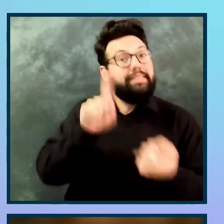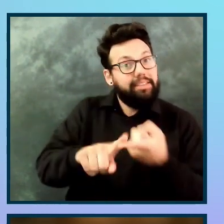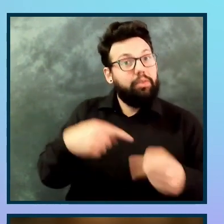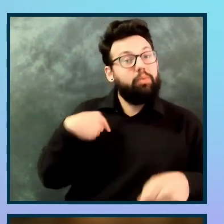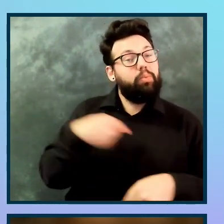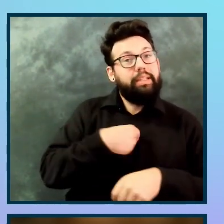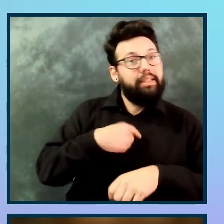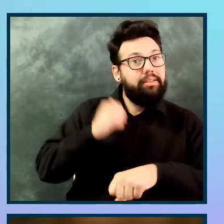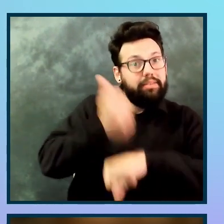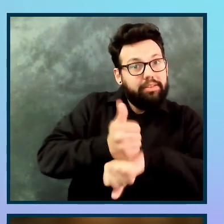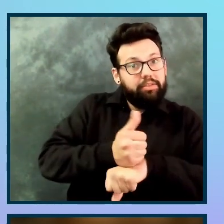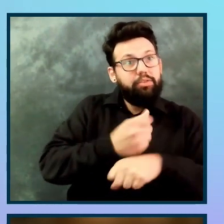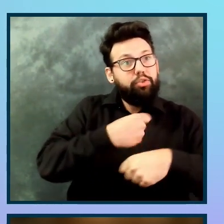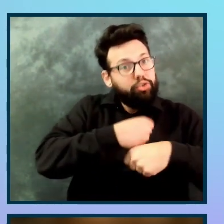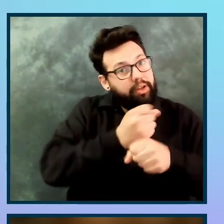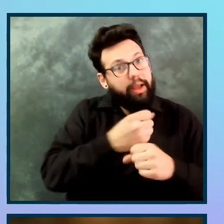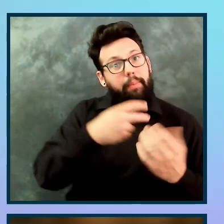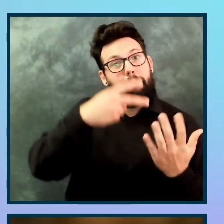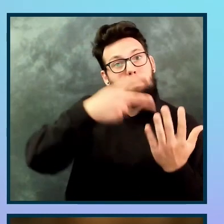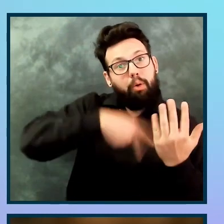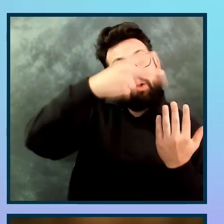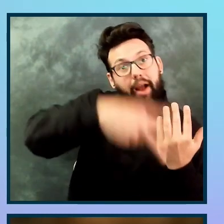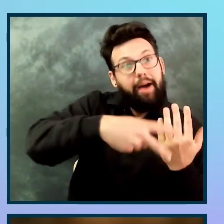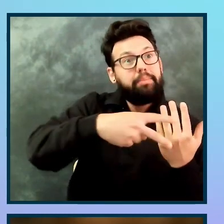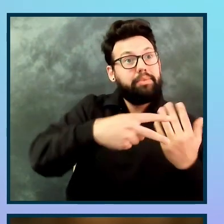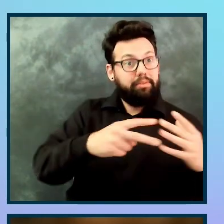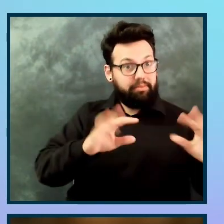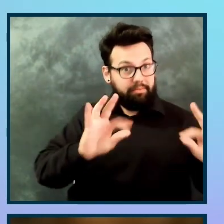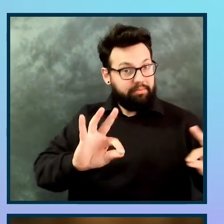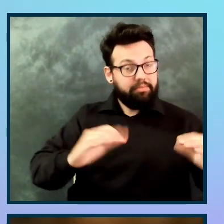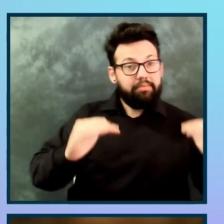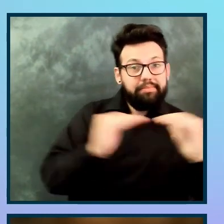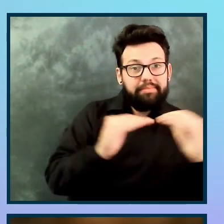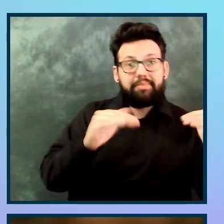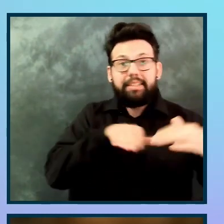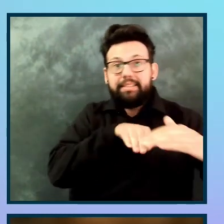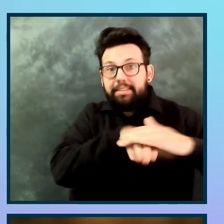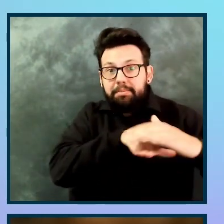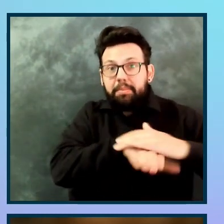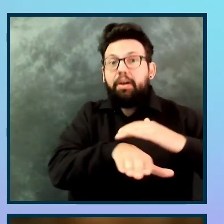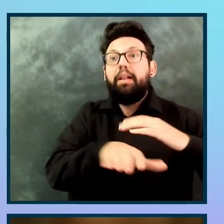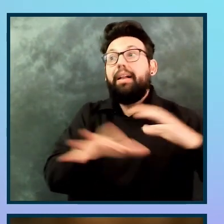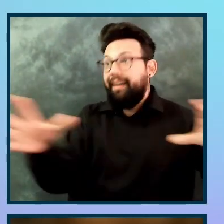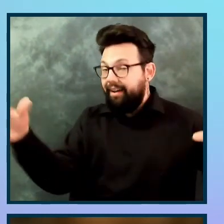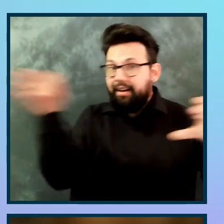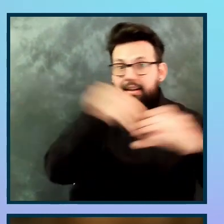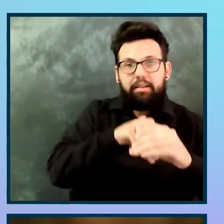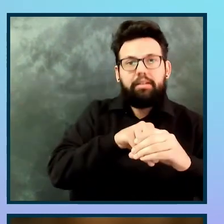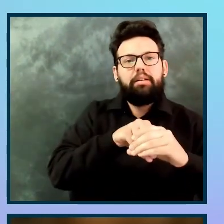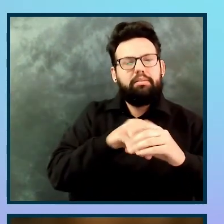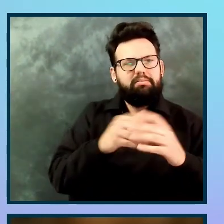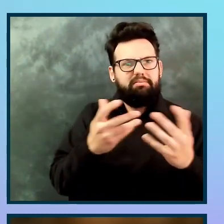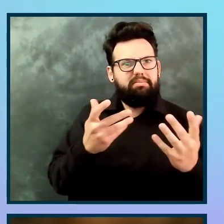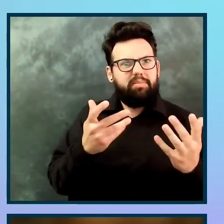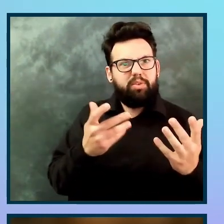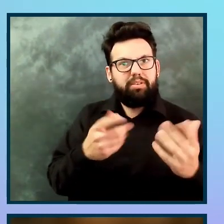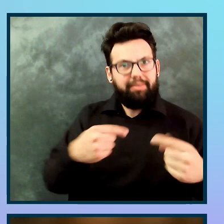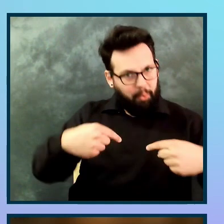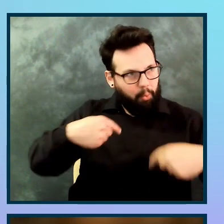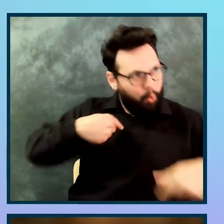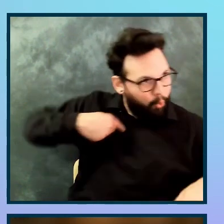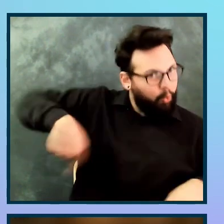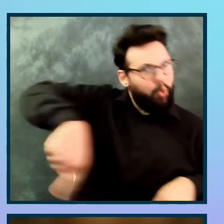programs that by extension then create that technology and software and spaces, then we are creating the barrier to access for